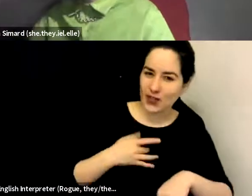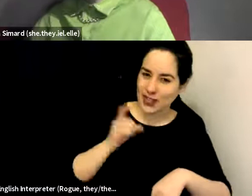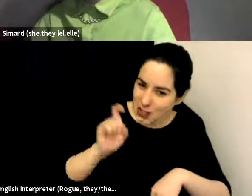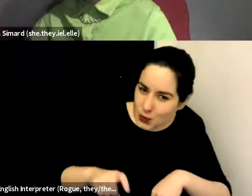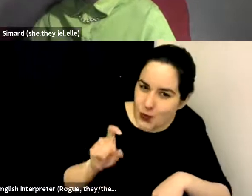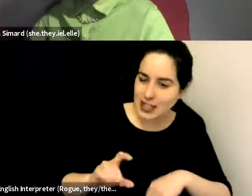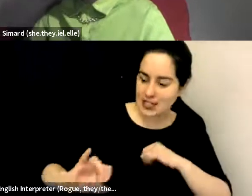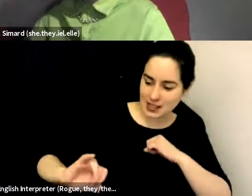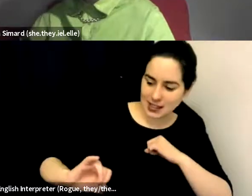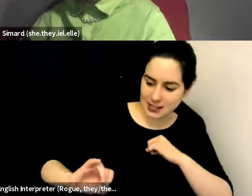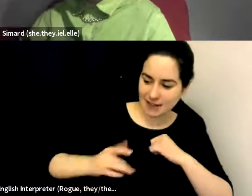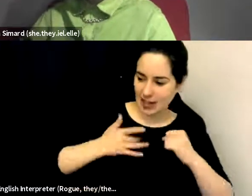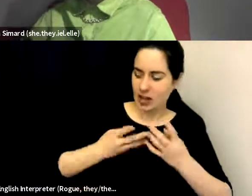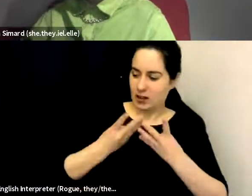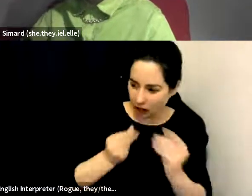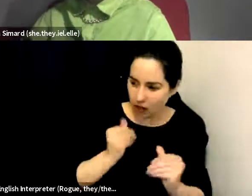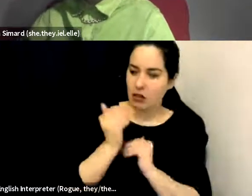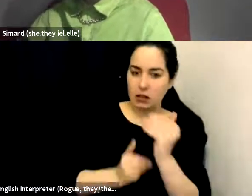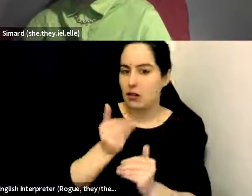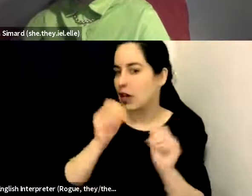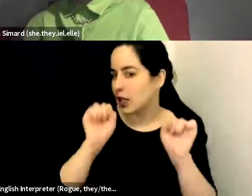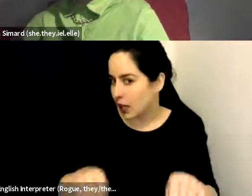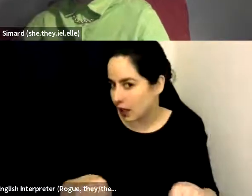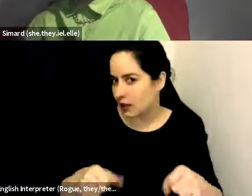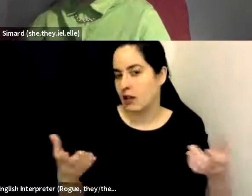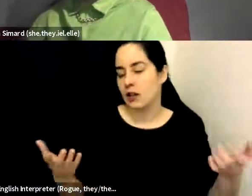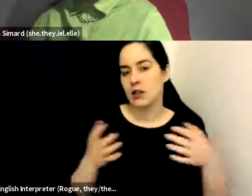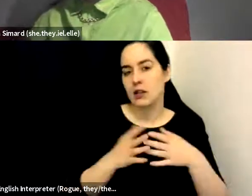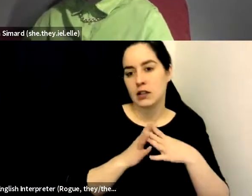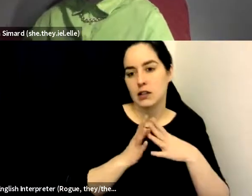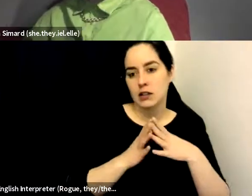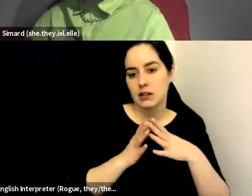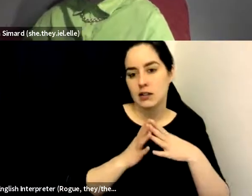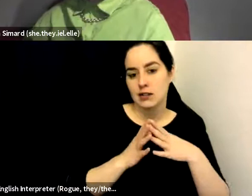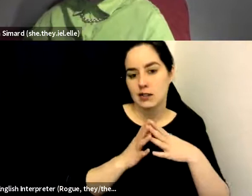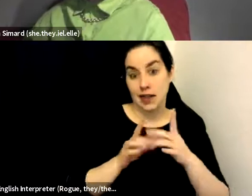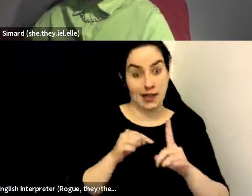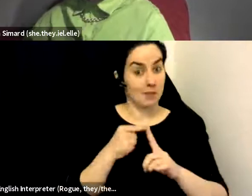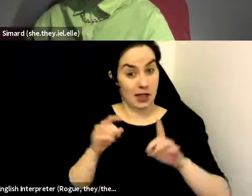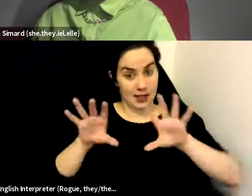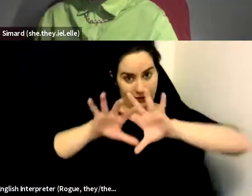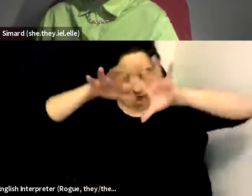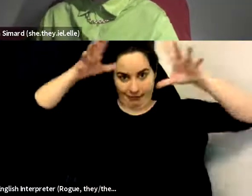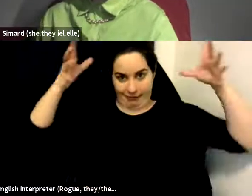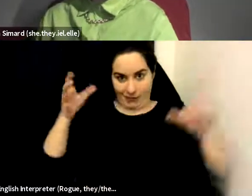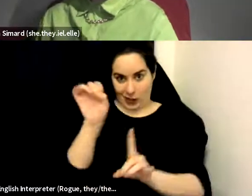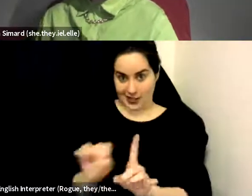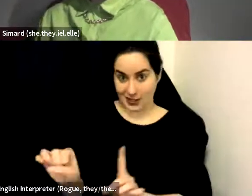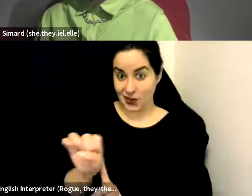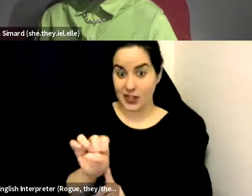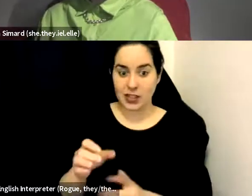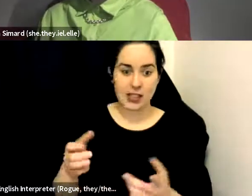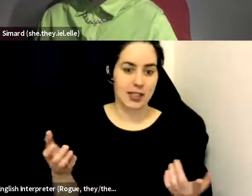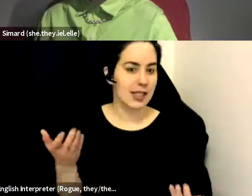forward? And if you can like look at the overarching structure of the scenario that happened, you might be able